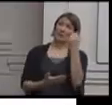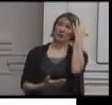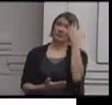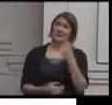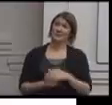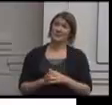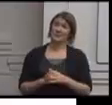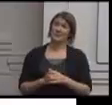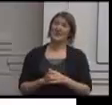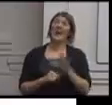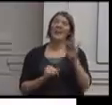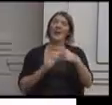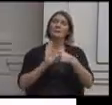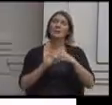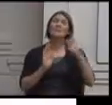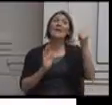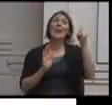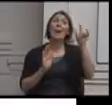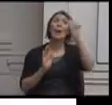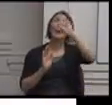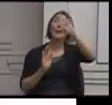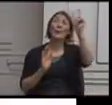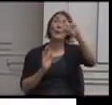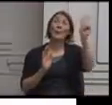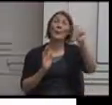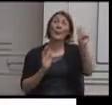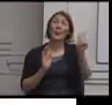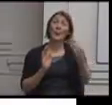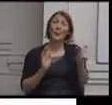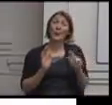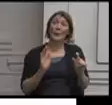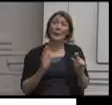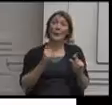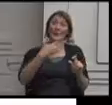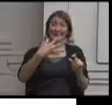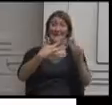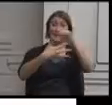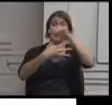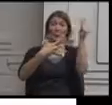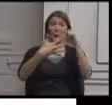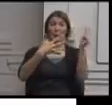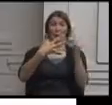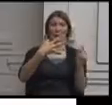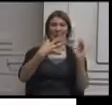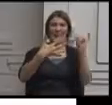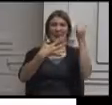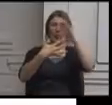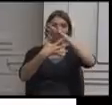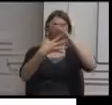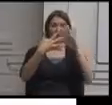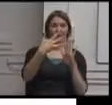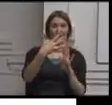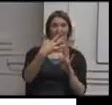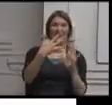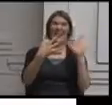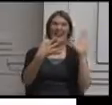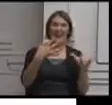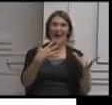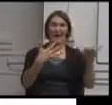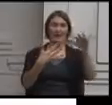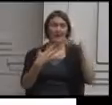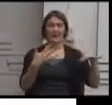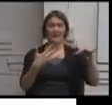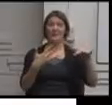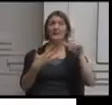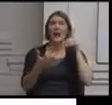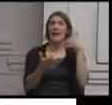includes all of the homes in the yellow section. And so because these locations would no longer be within